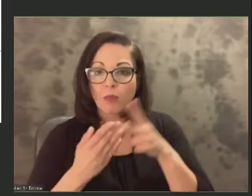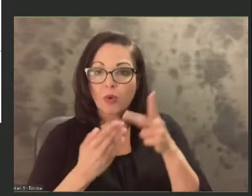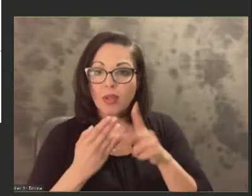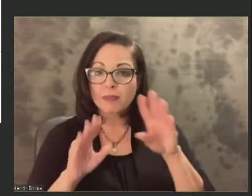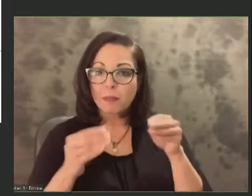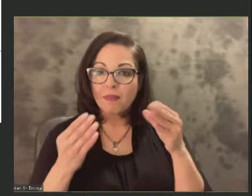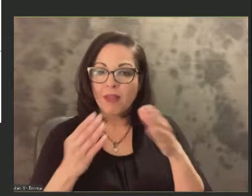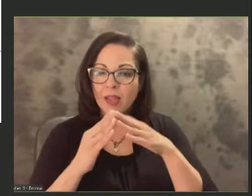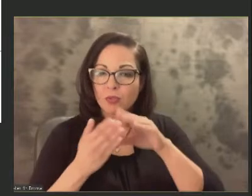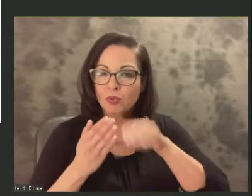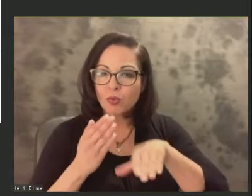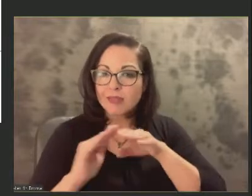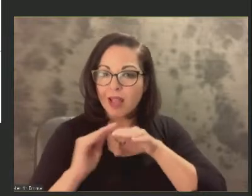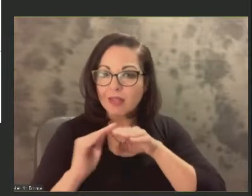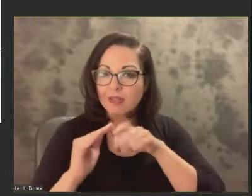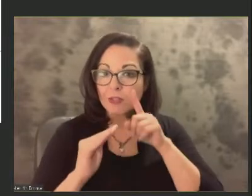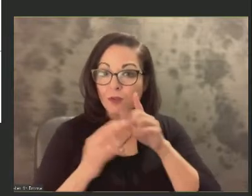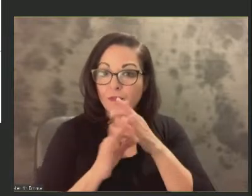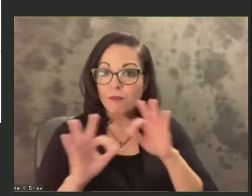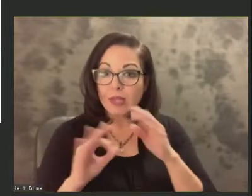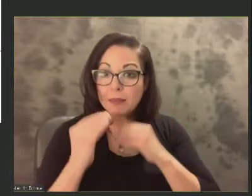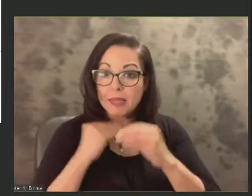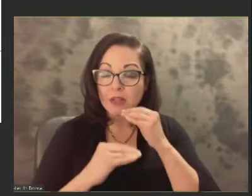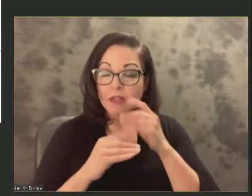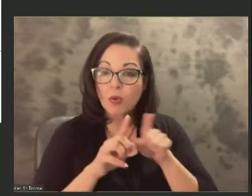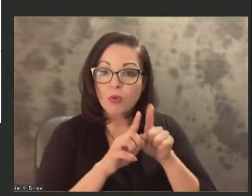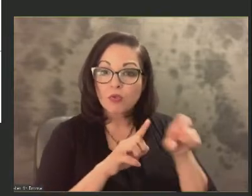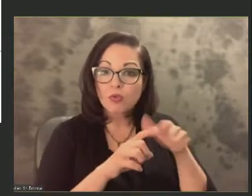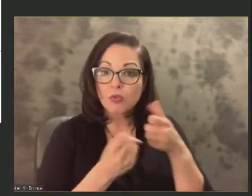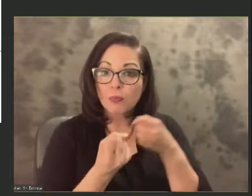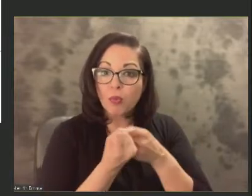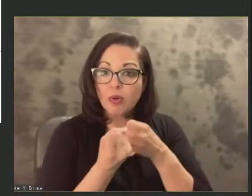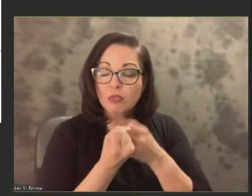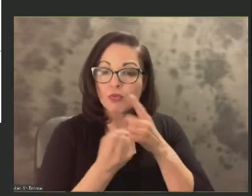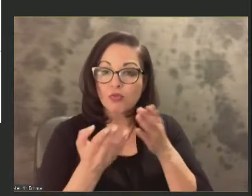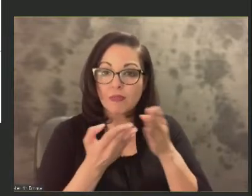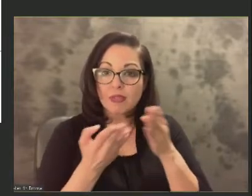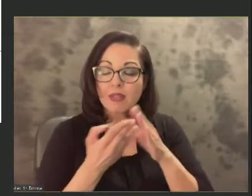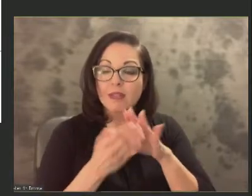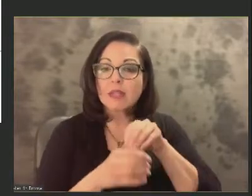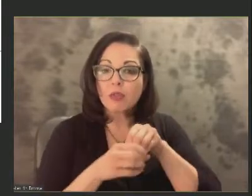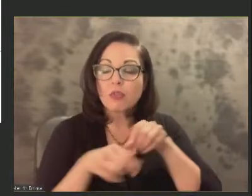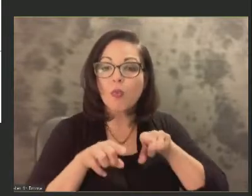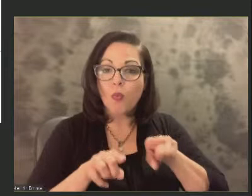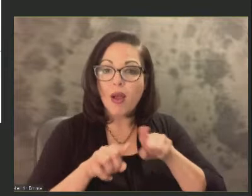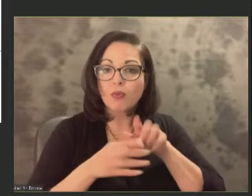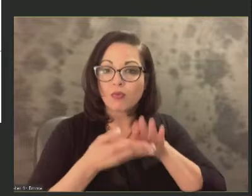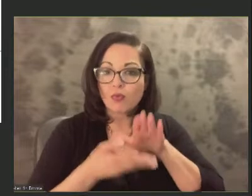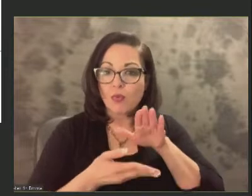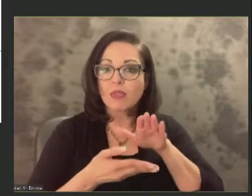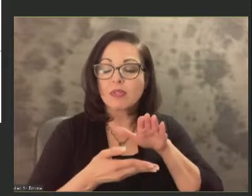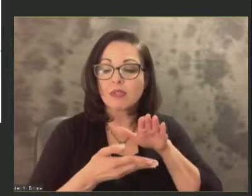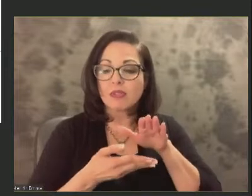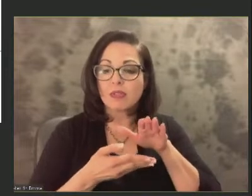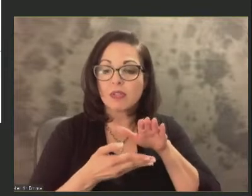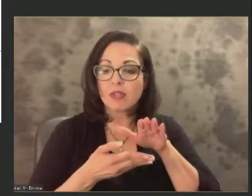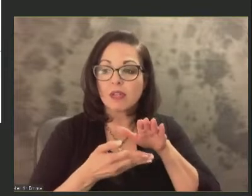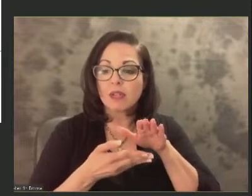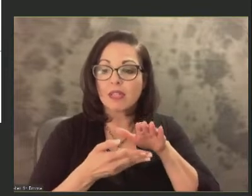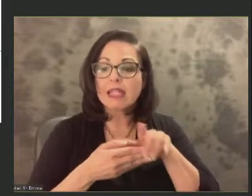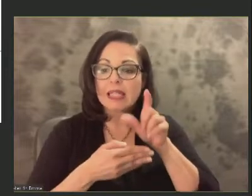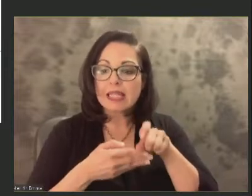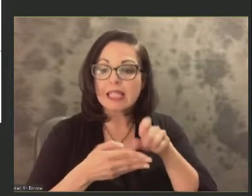students access to free meals and other supportive services, even while schools, if the schools need